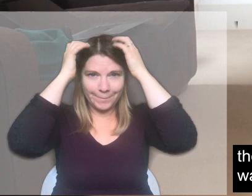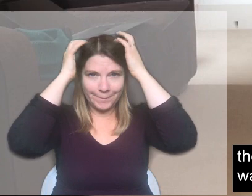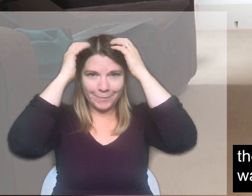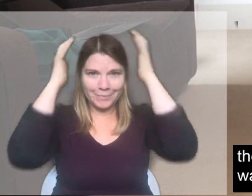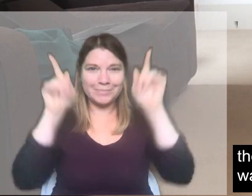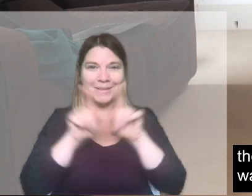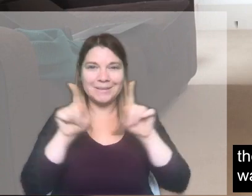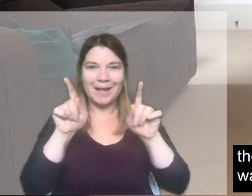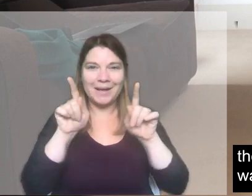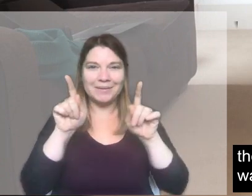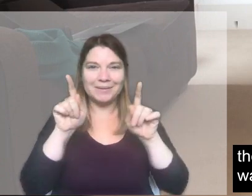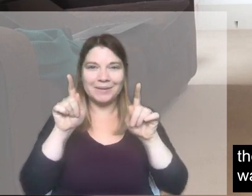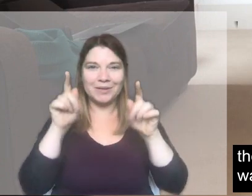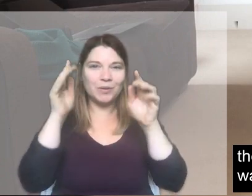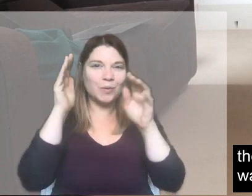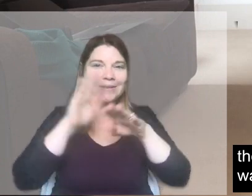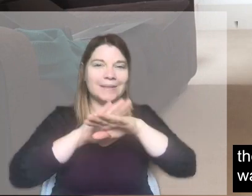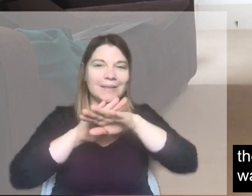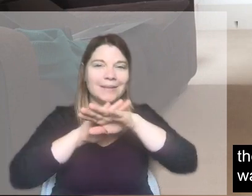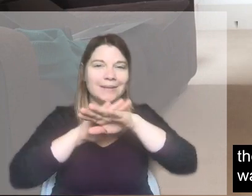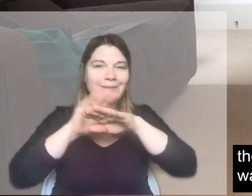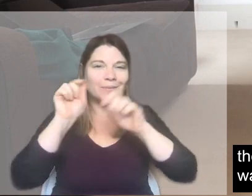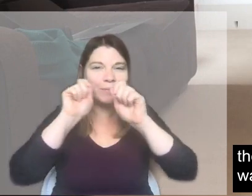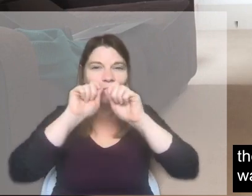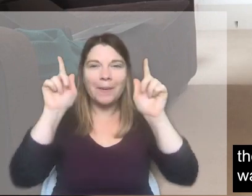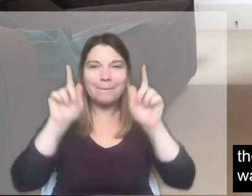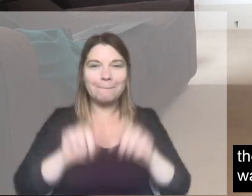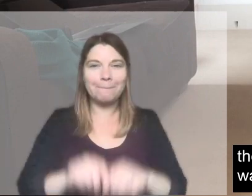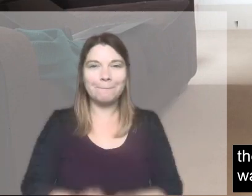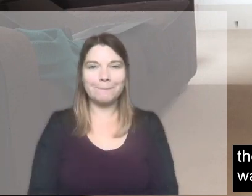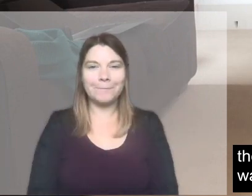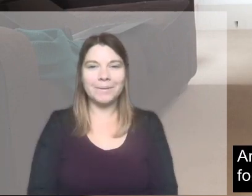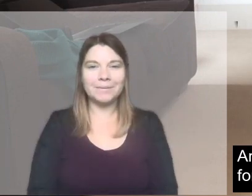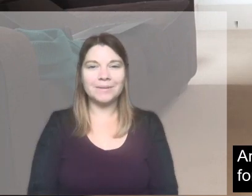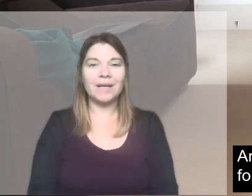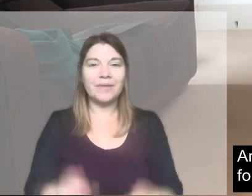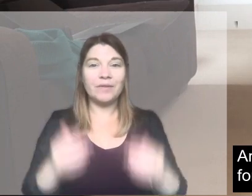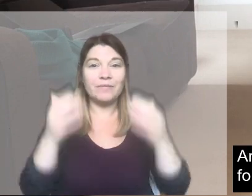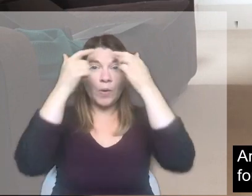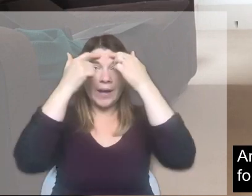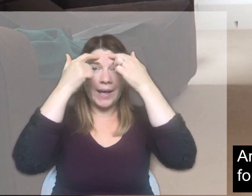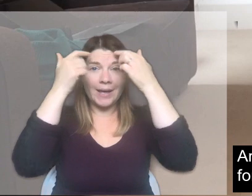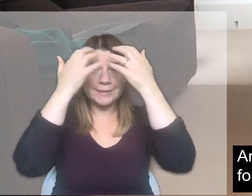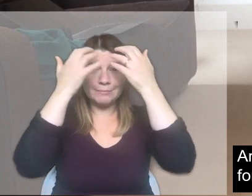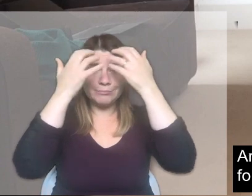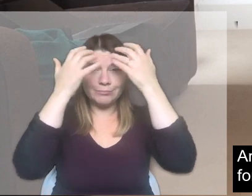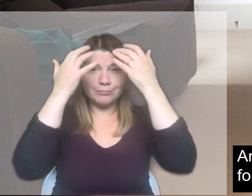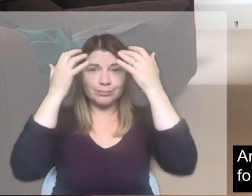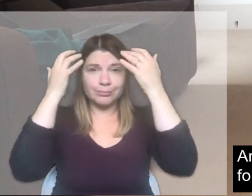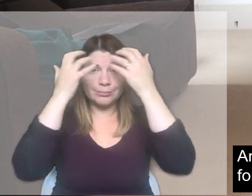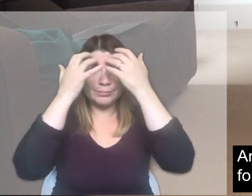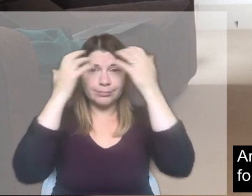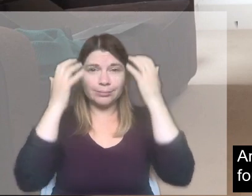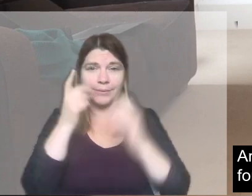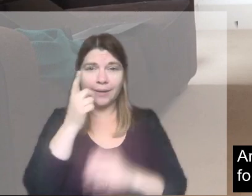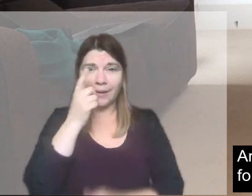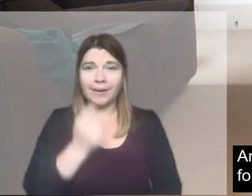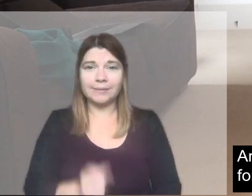tapping the top of your head very lightly, just waking up the surfaces of the body. And you can go lightly, lightly over the forehead.